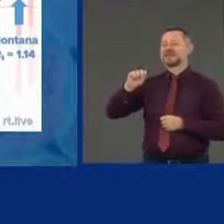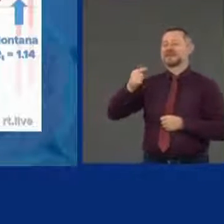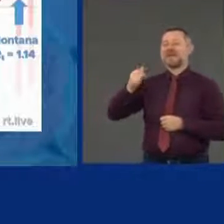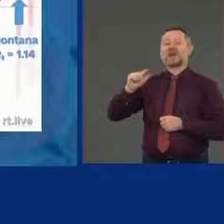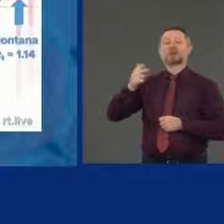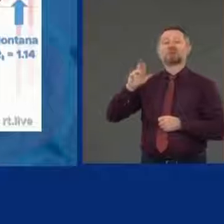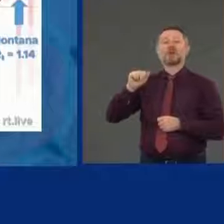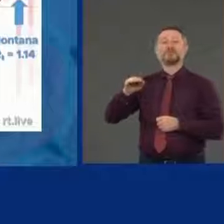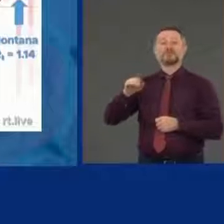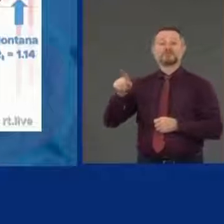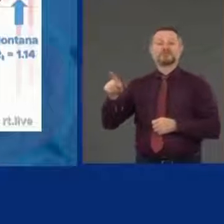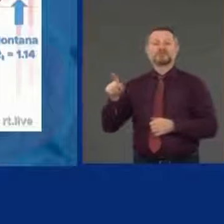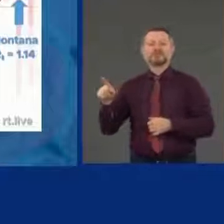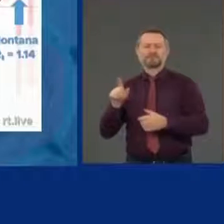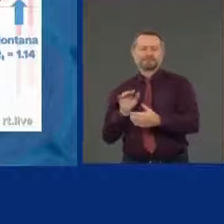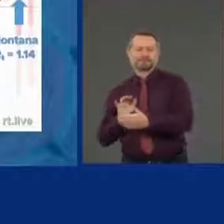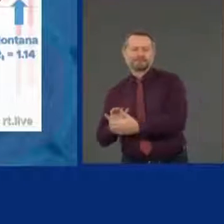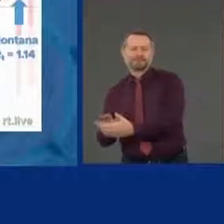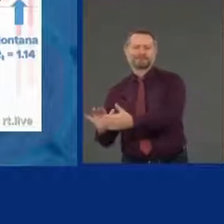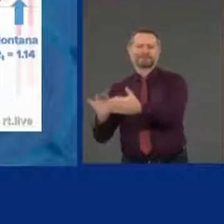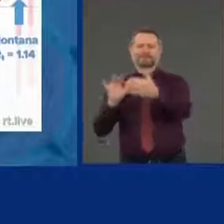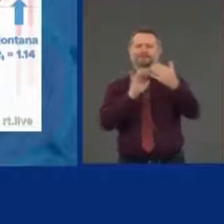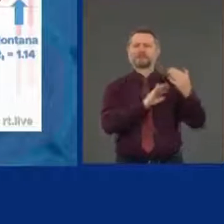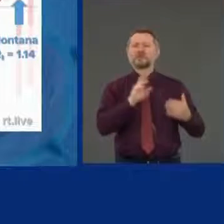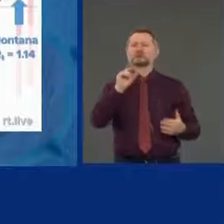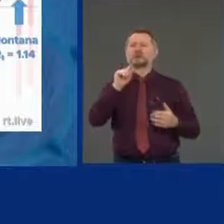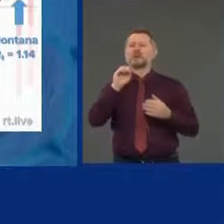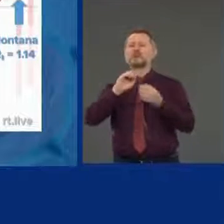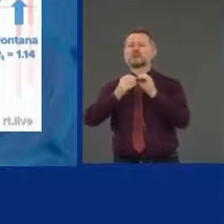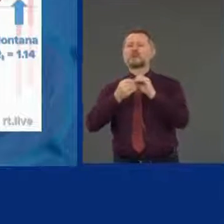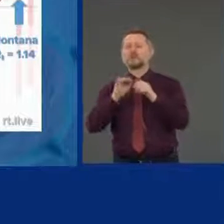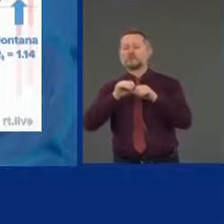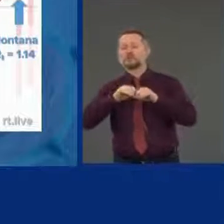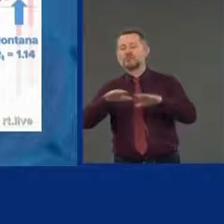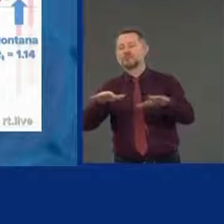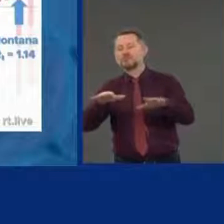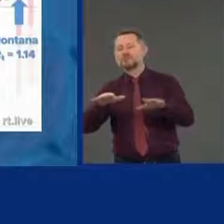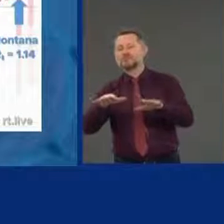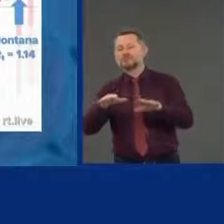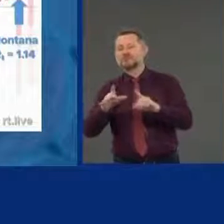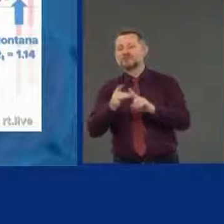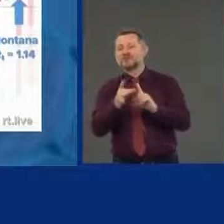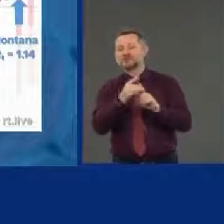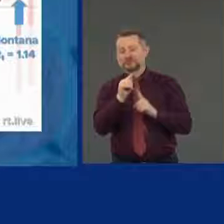study the rate of transmission of the virus. We had the highest rate of transmission.